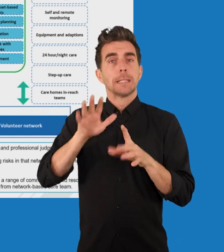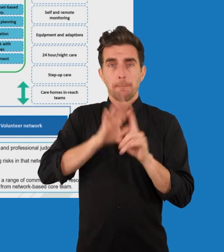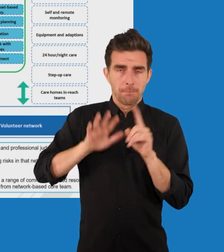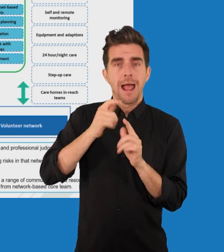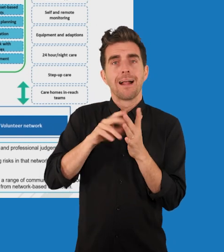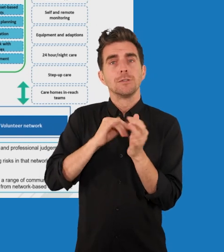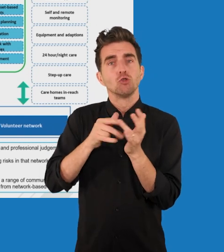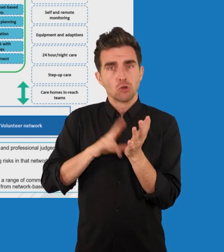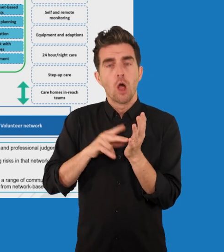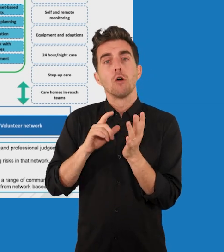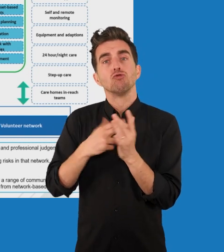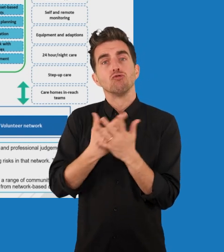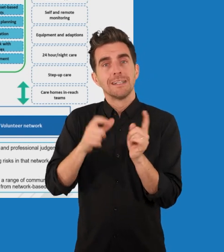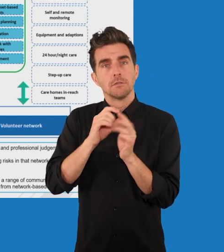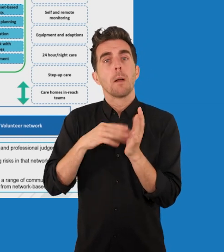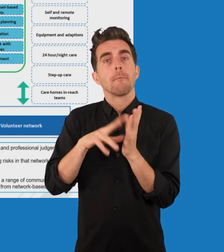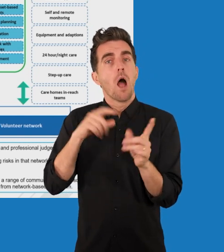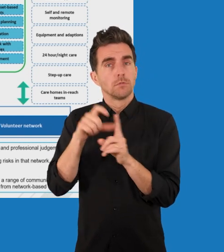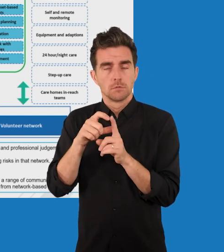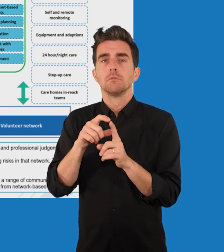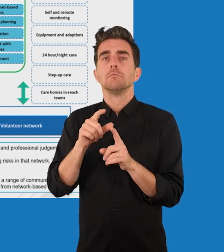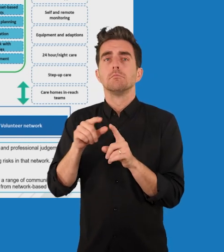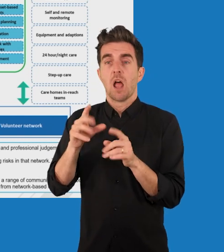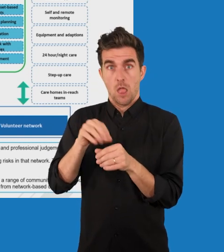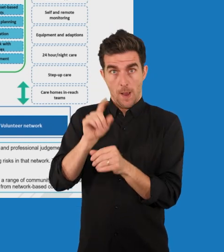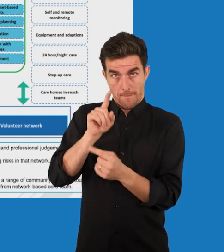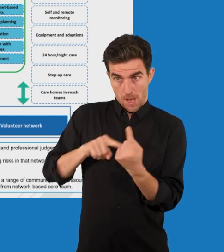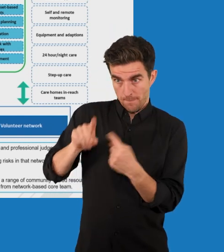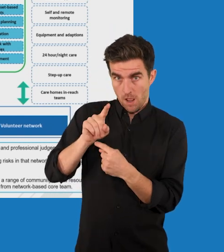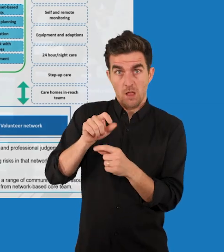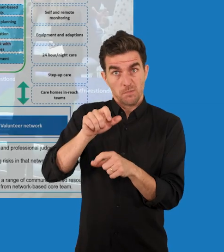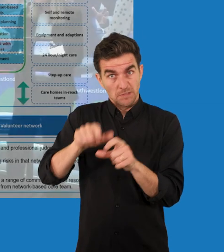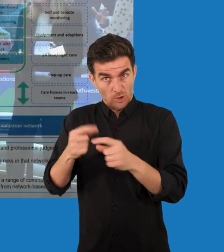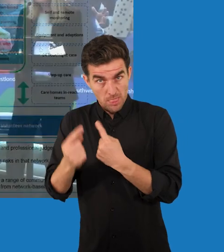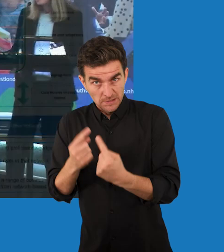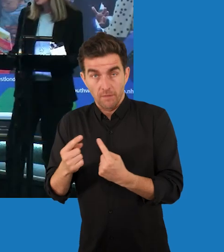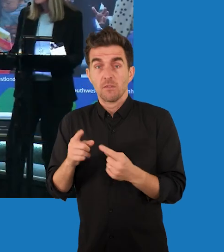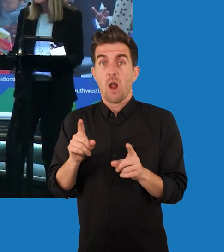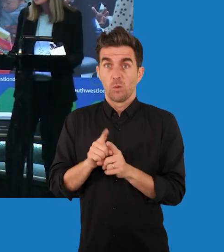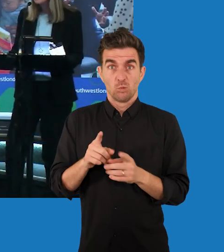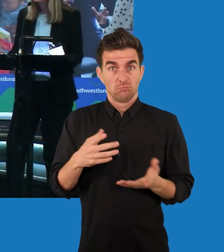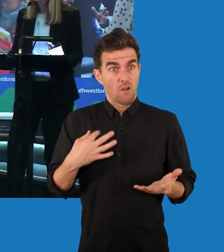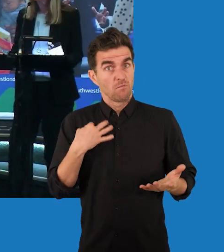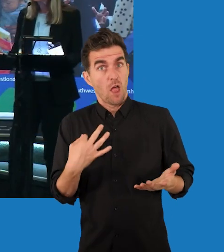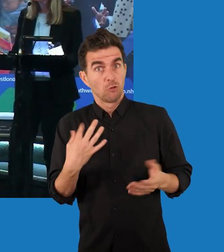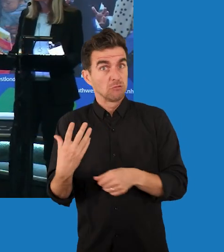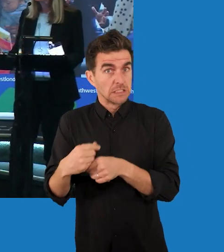70 members from our wider system across Kingston and Richmond. That included patients themselves, as well as